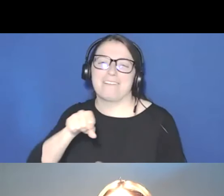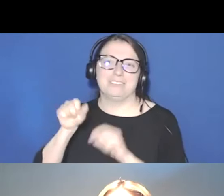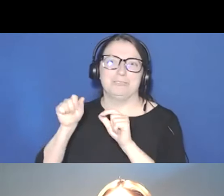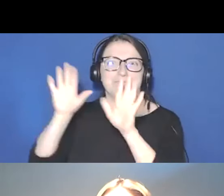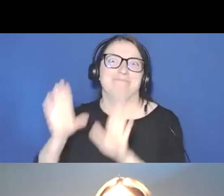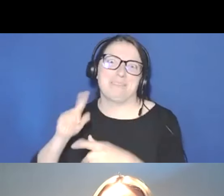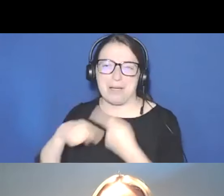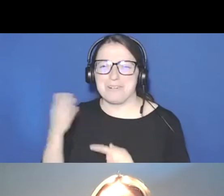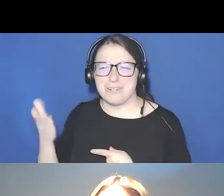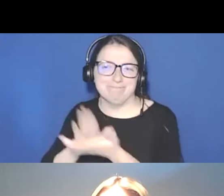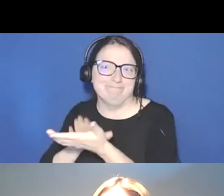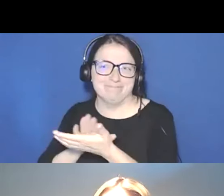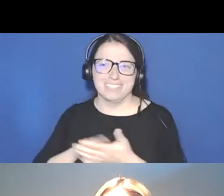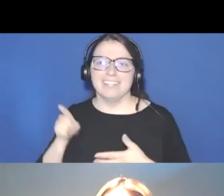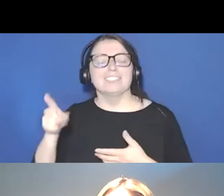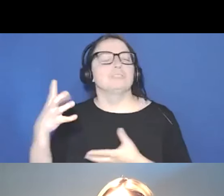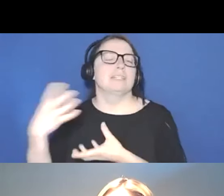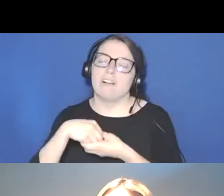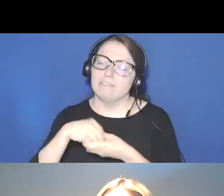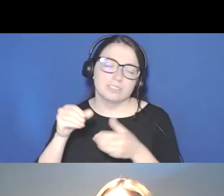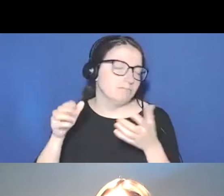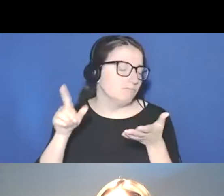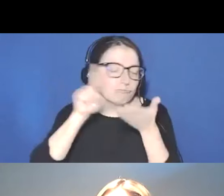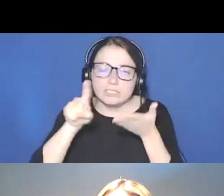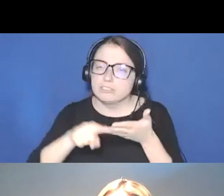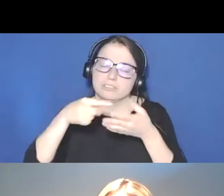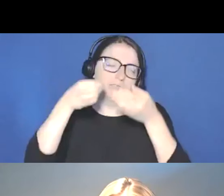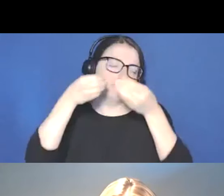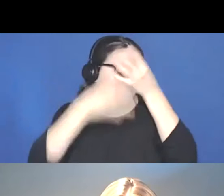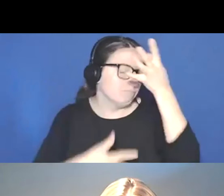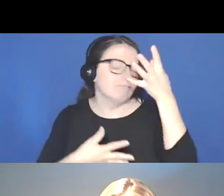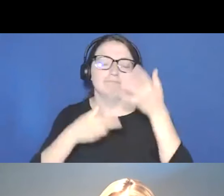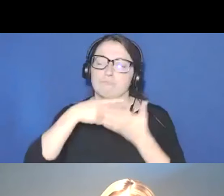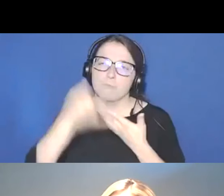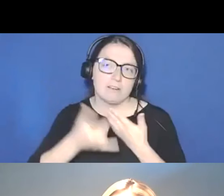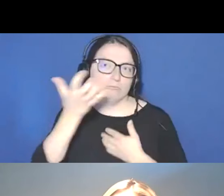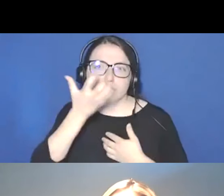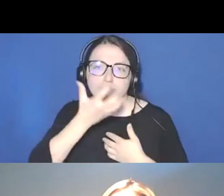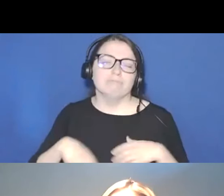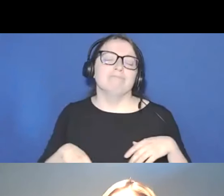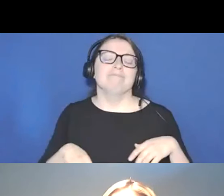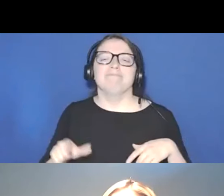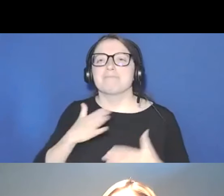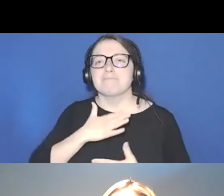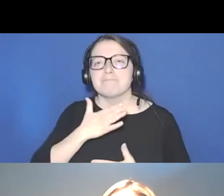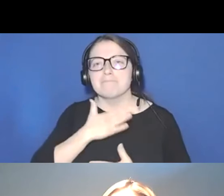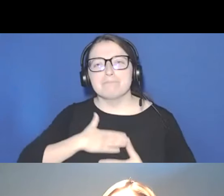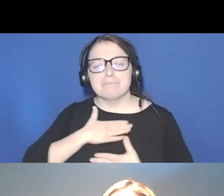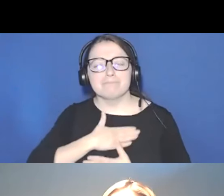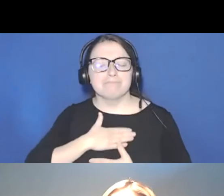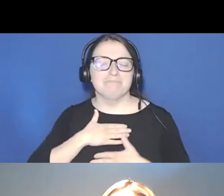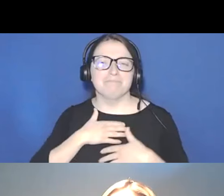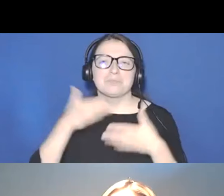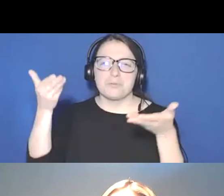has participated in numerous research initiatives, collaborative projects, and organizations. Please join me in